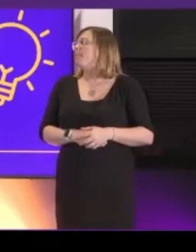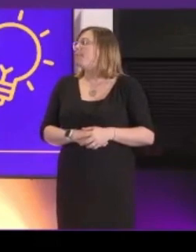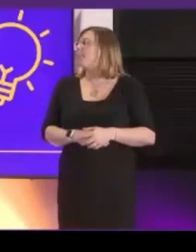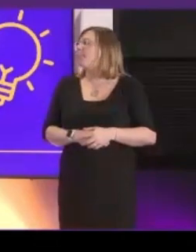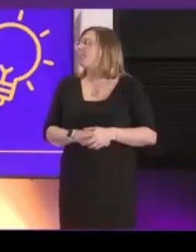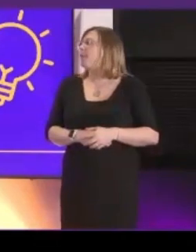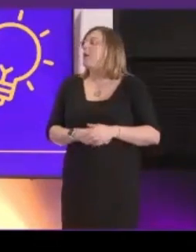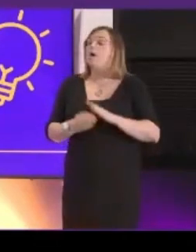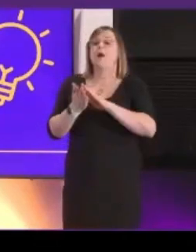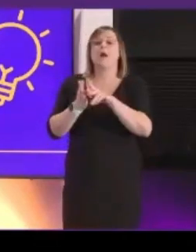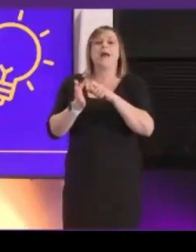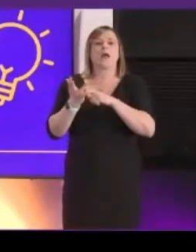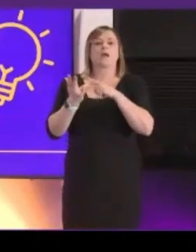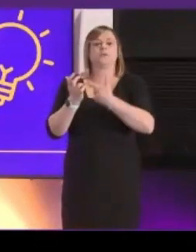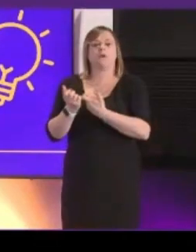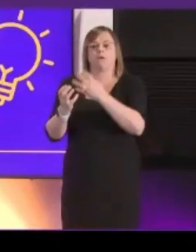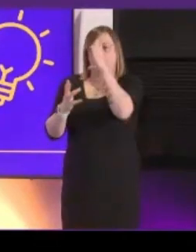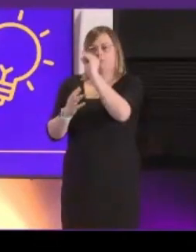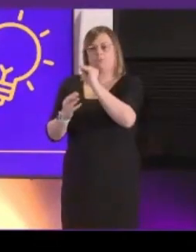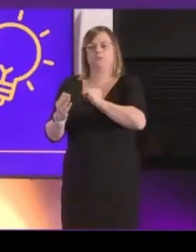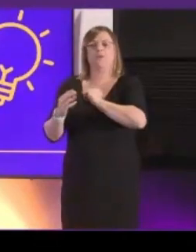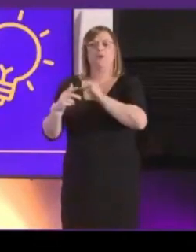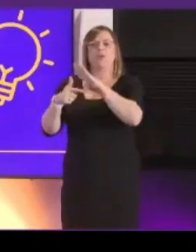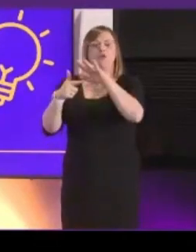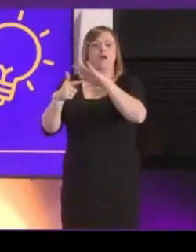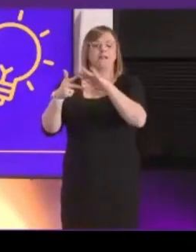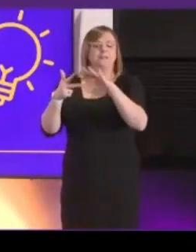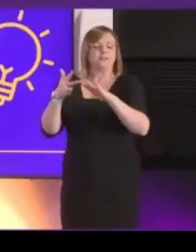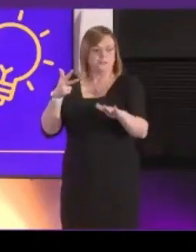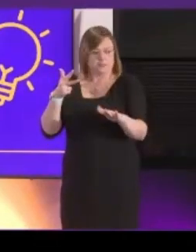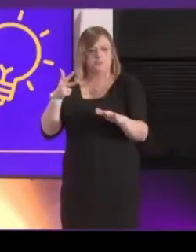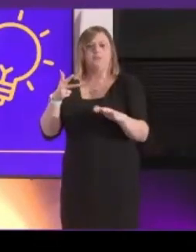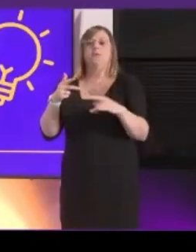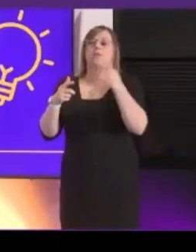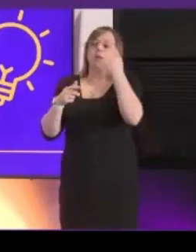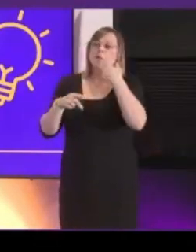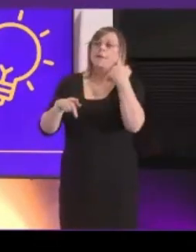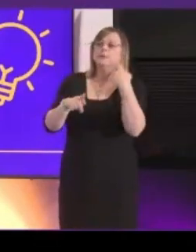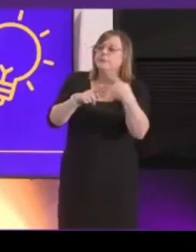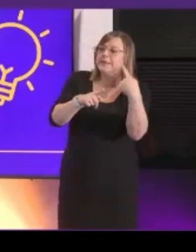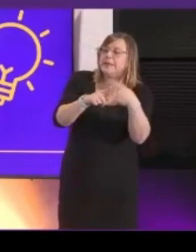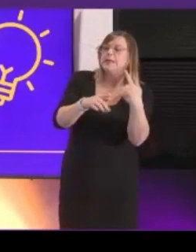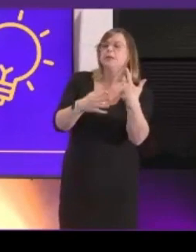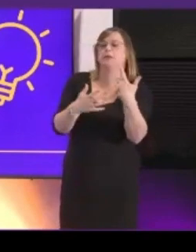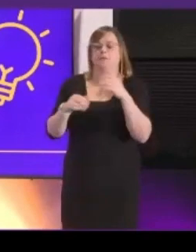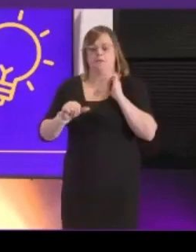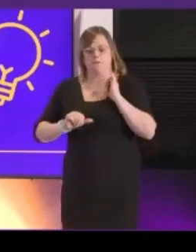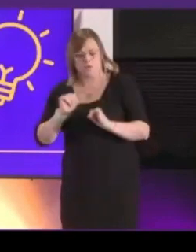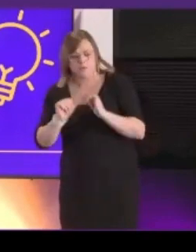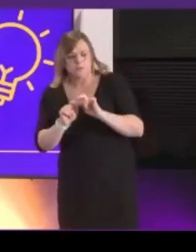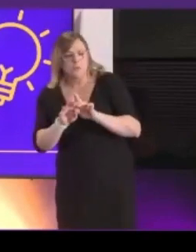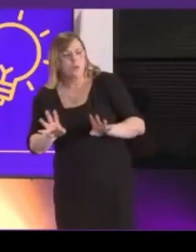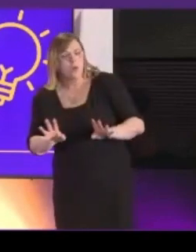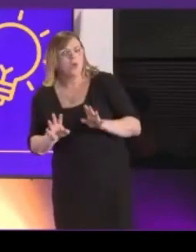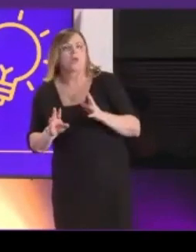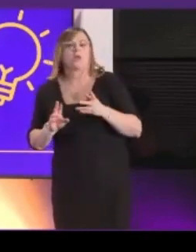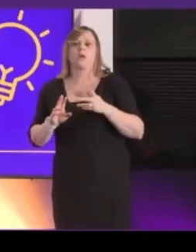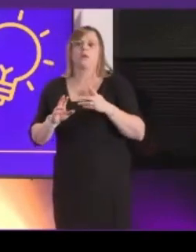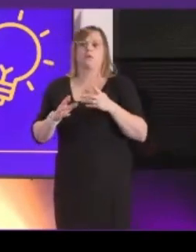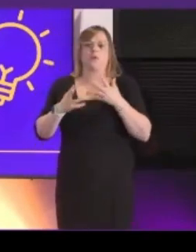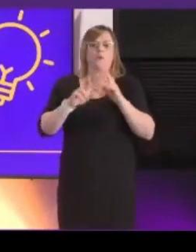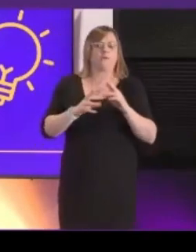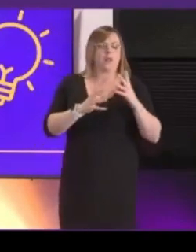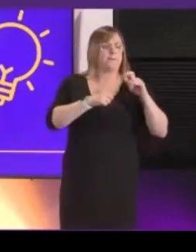Hector for bringing those horizons to us and helping us think about the speed at which we're going and where we are in our processes and the fact that we can take people with